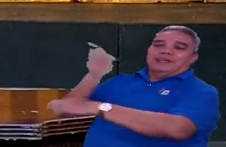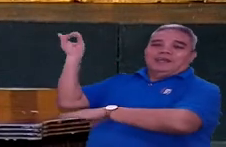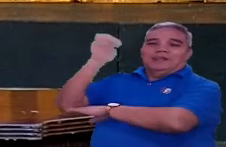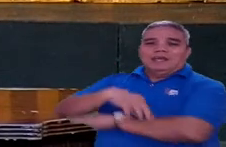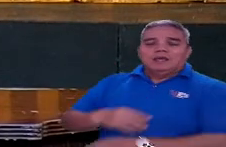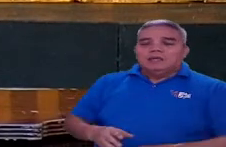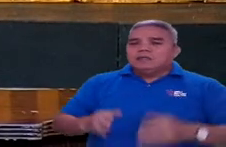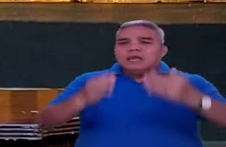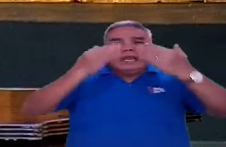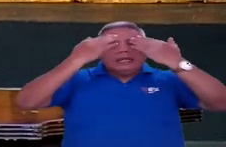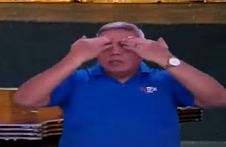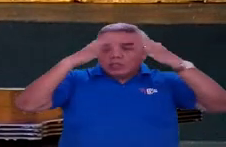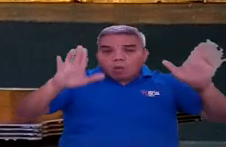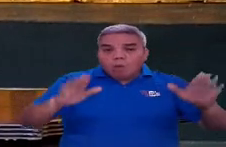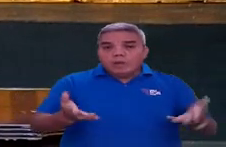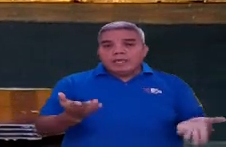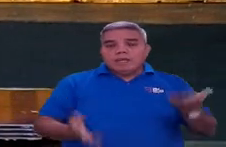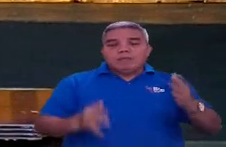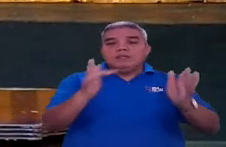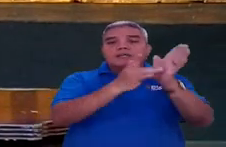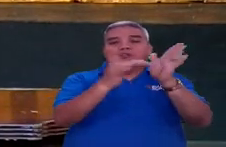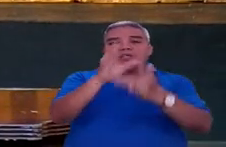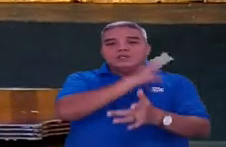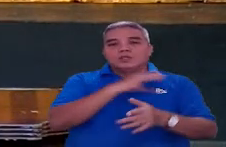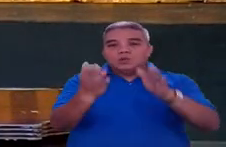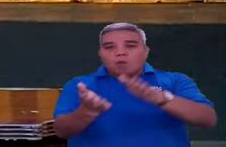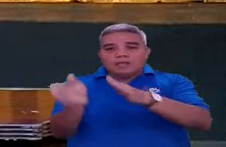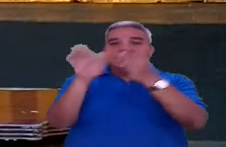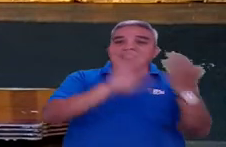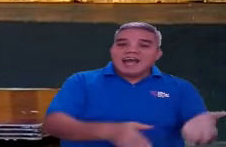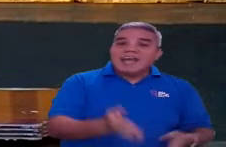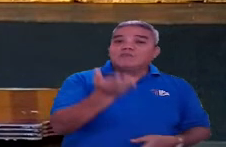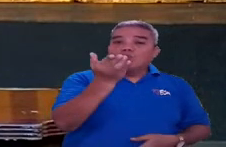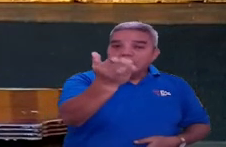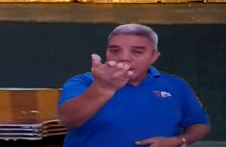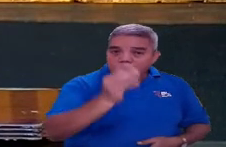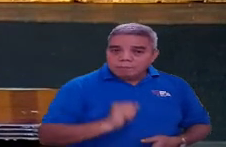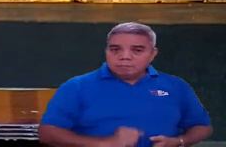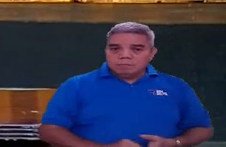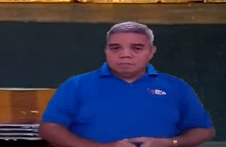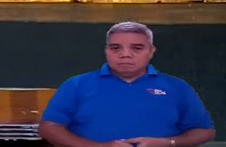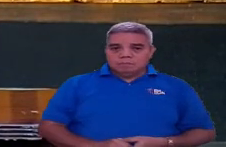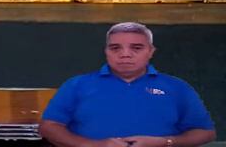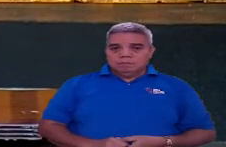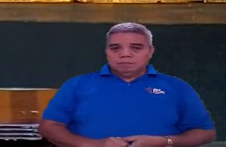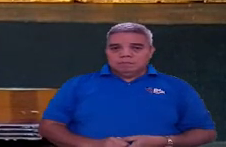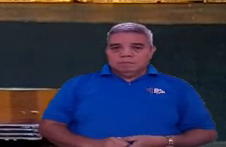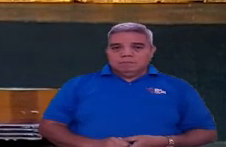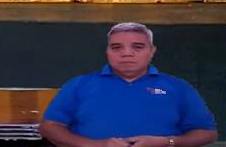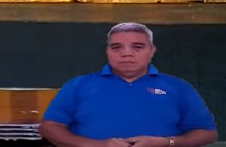They do not know even that Jesus Christ died for them.